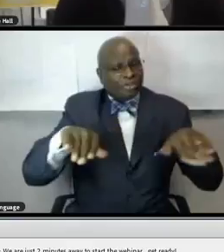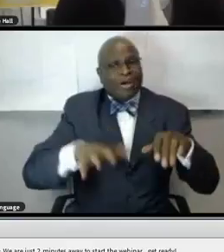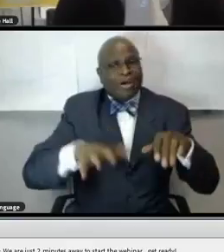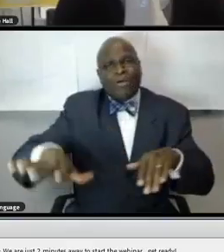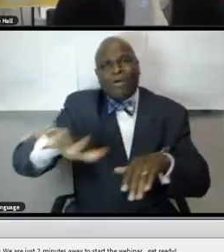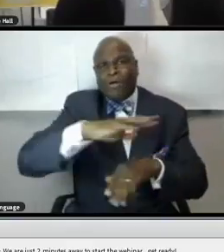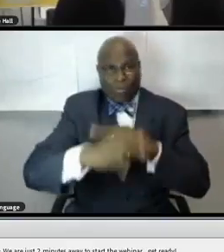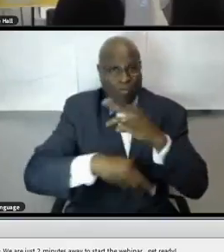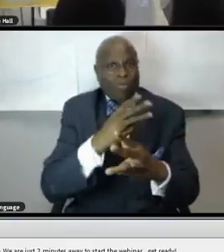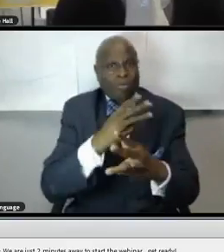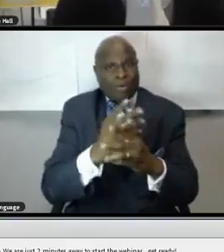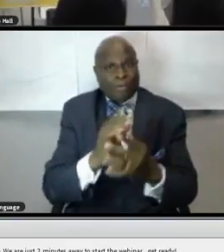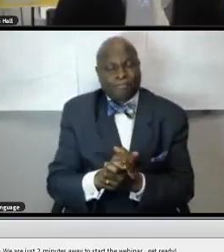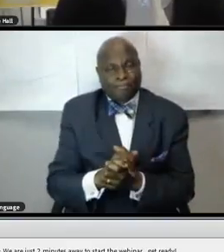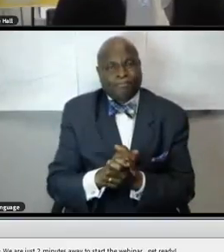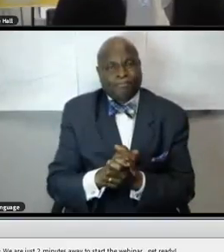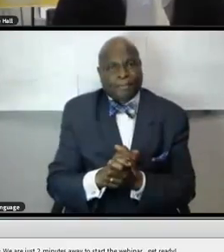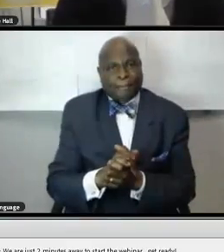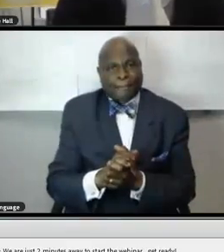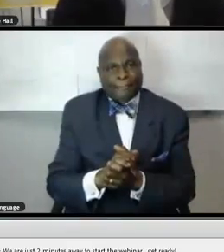world,